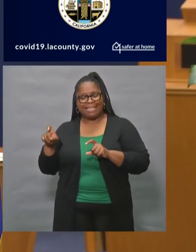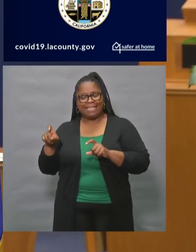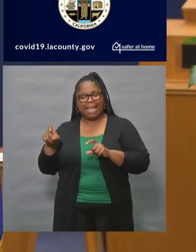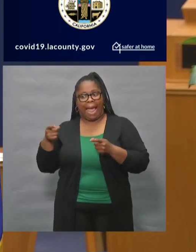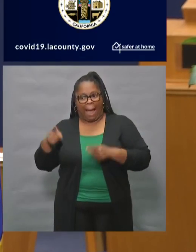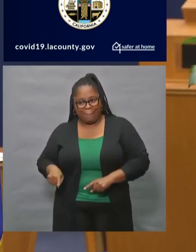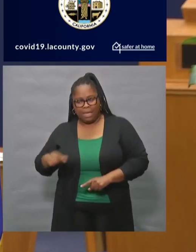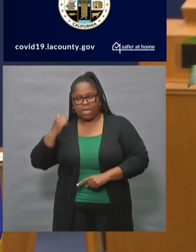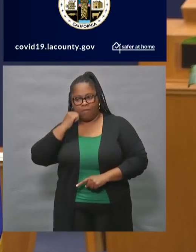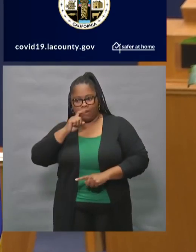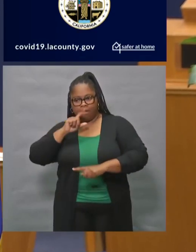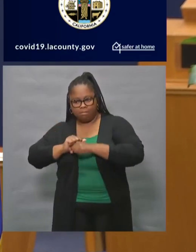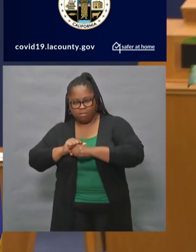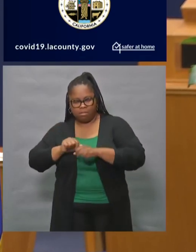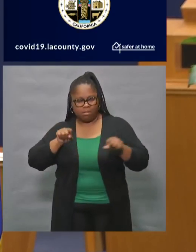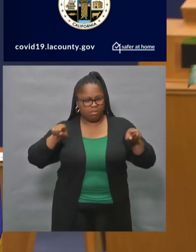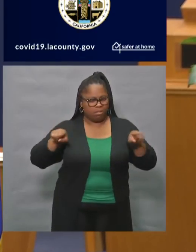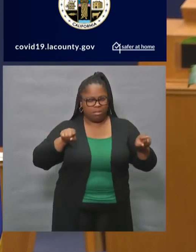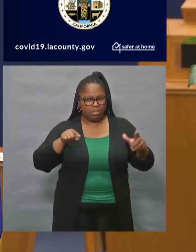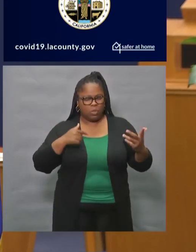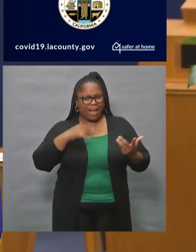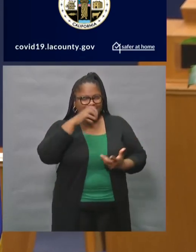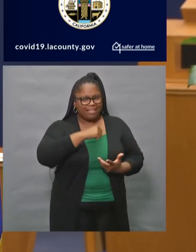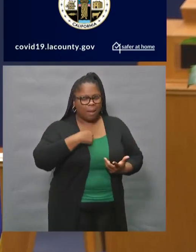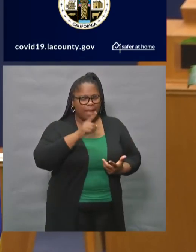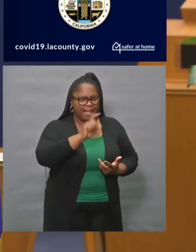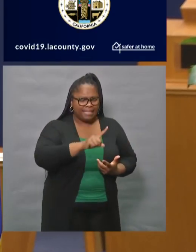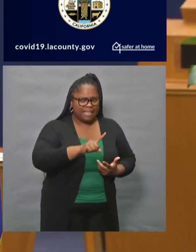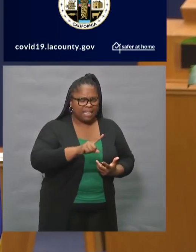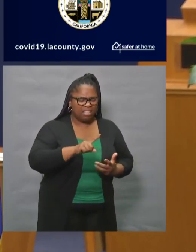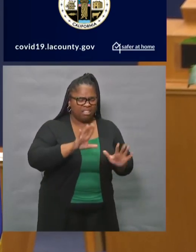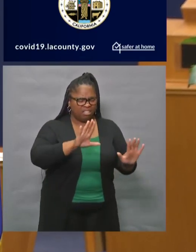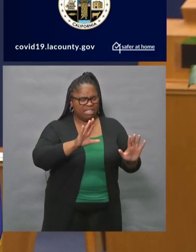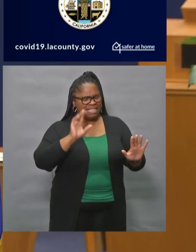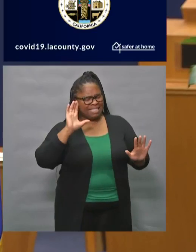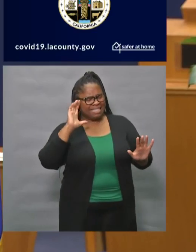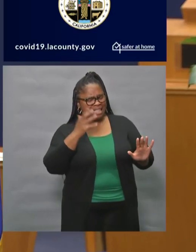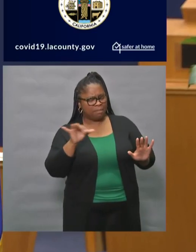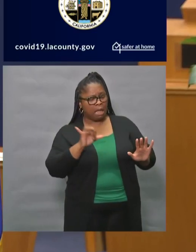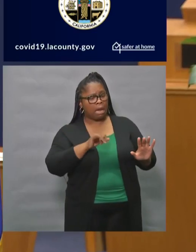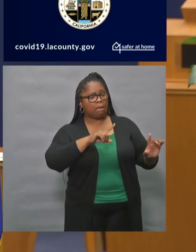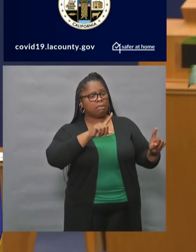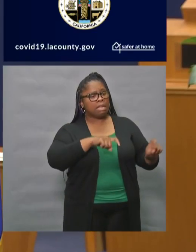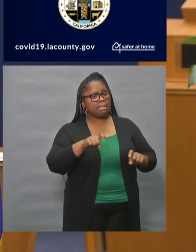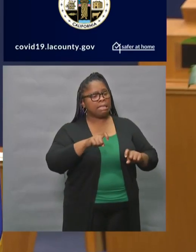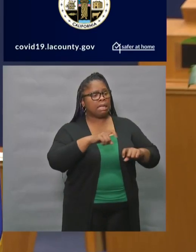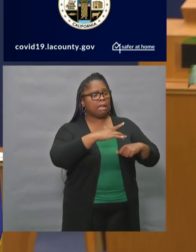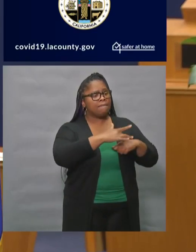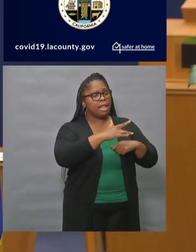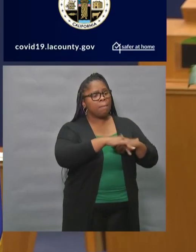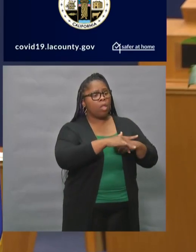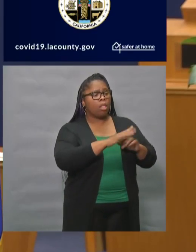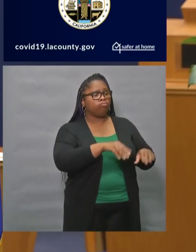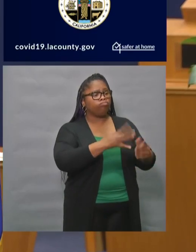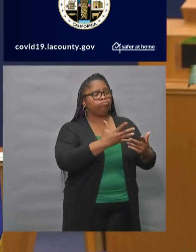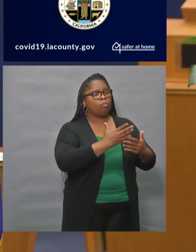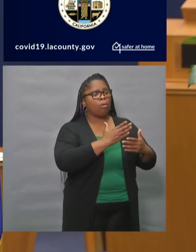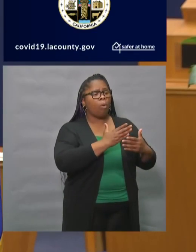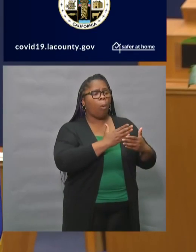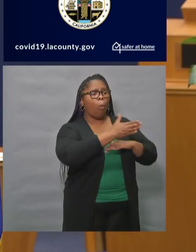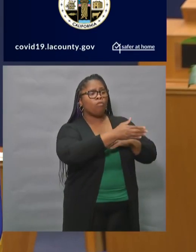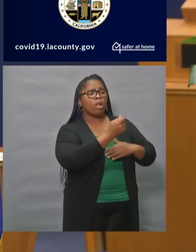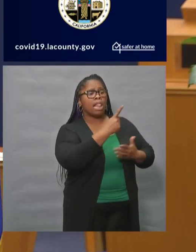day. I guess my question is, it sounds like that testing capacity is about over 11,000 a